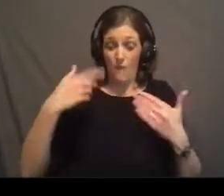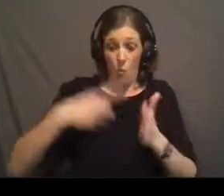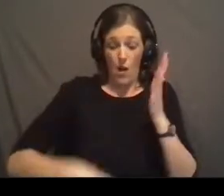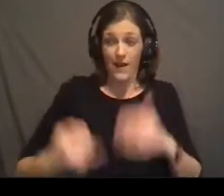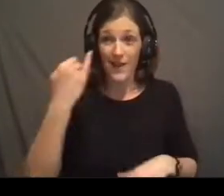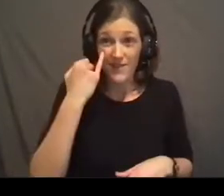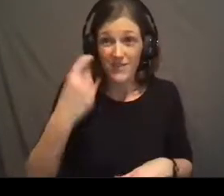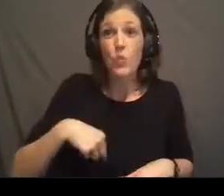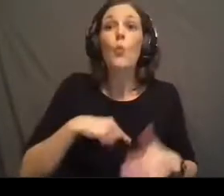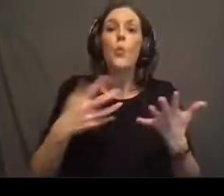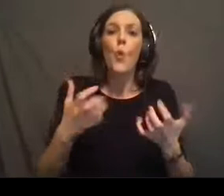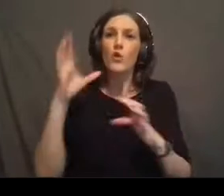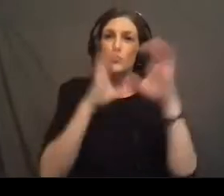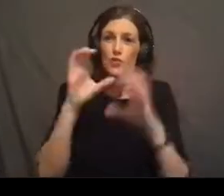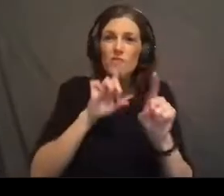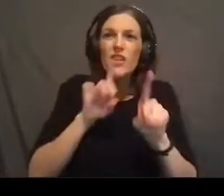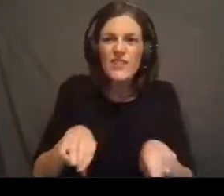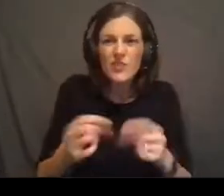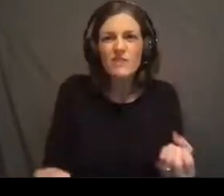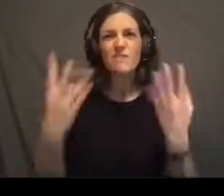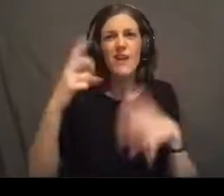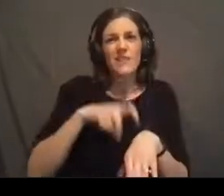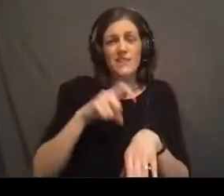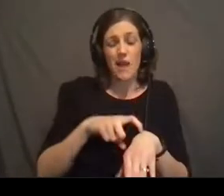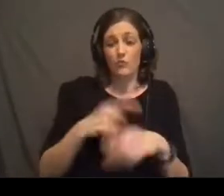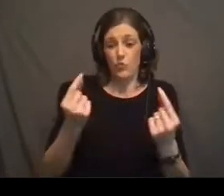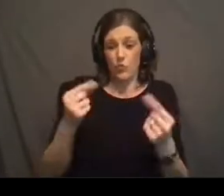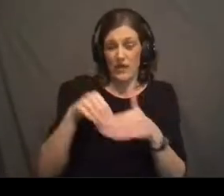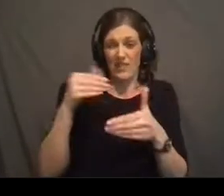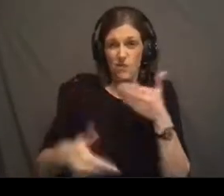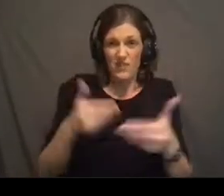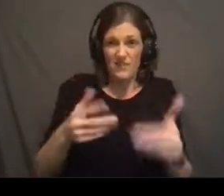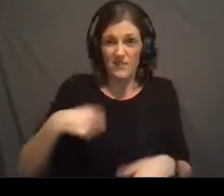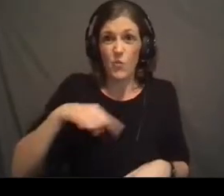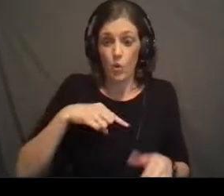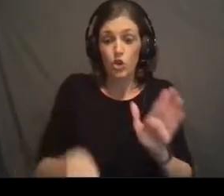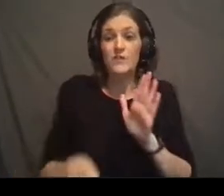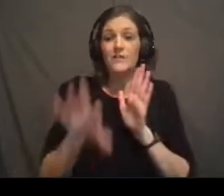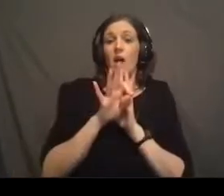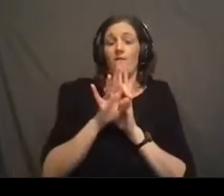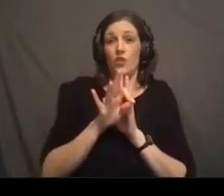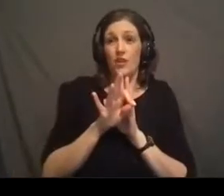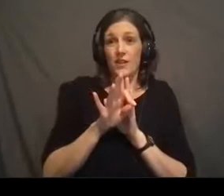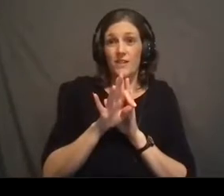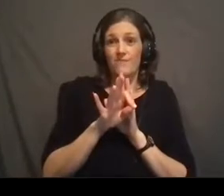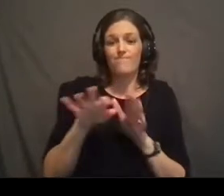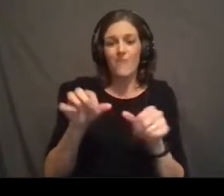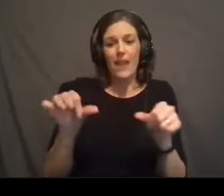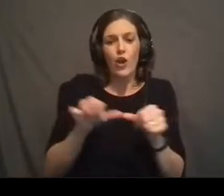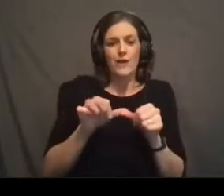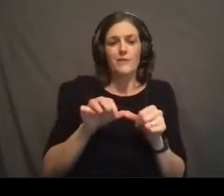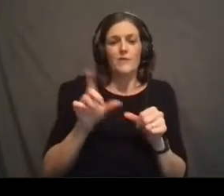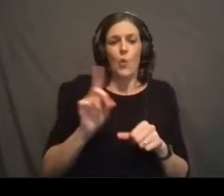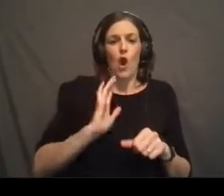answers. And a lot of times what we're doing in that process is that we're discovering areas where our